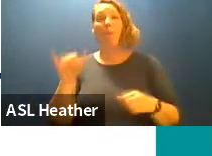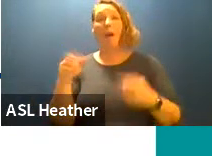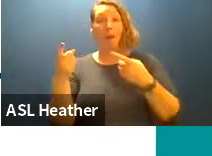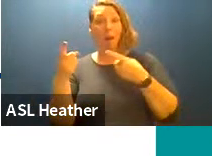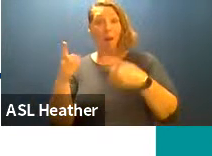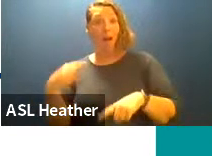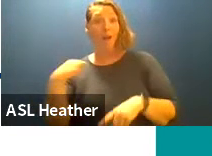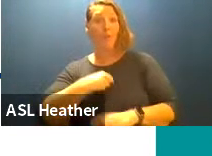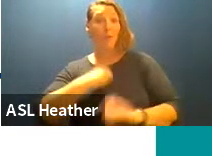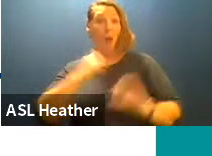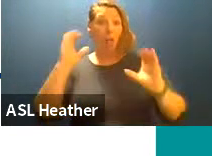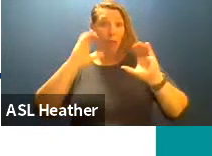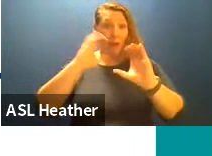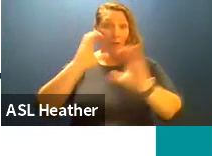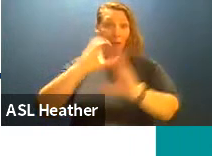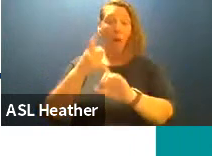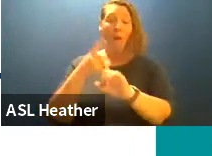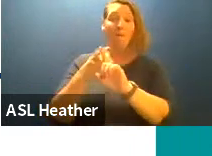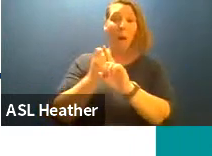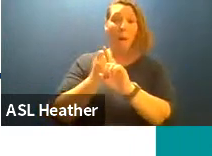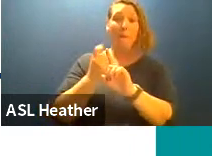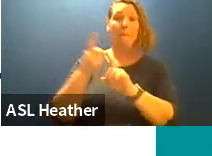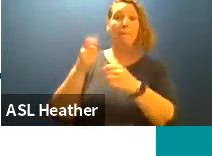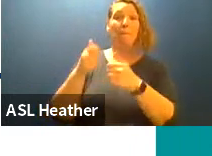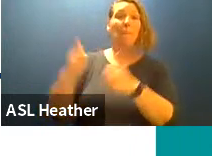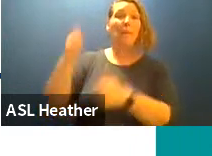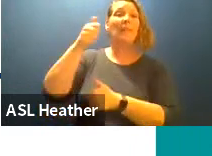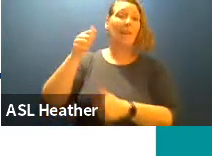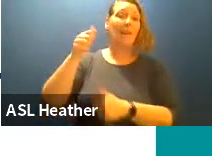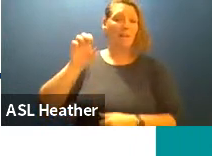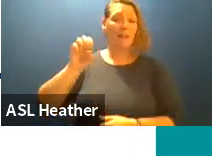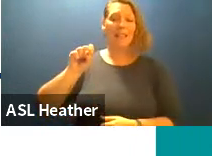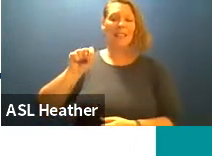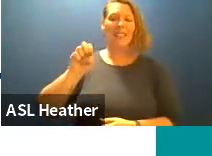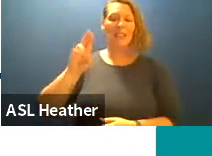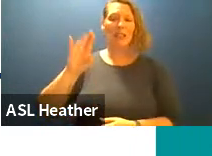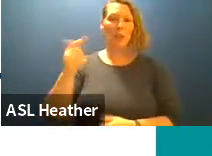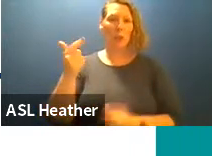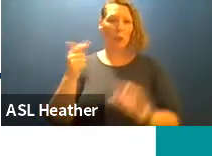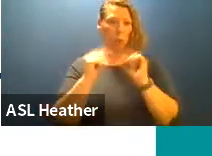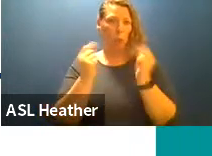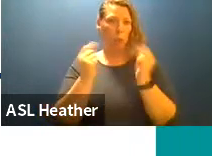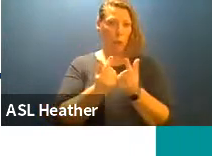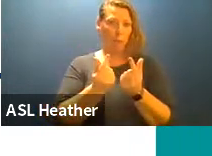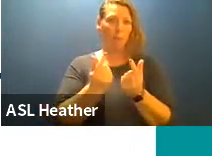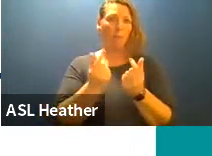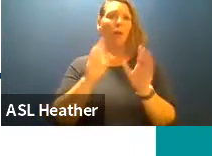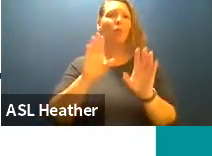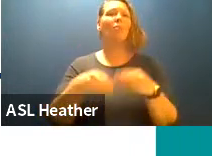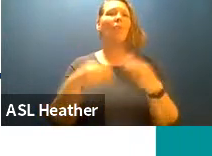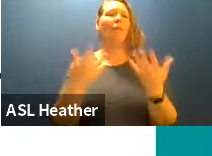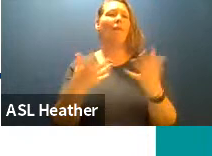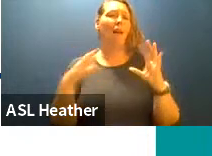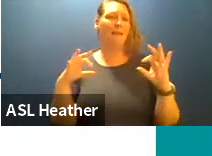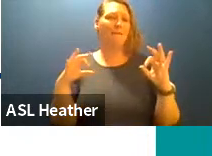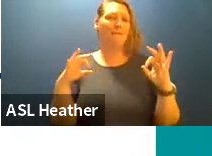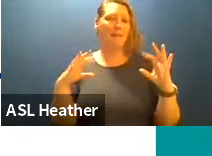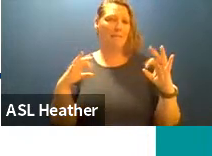for from the executive steering group is to provide that